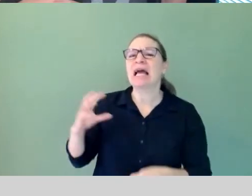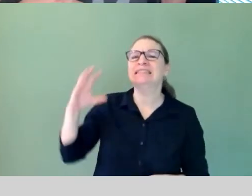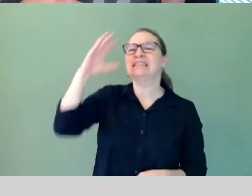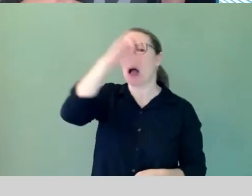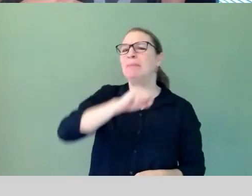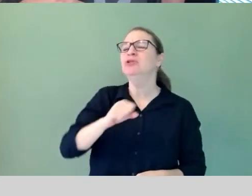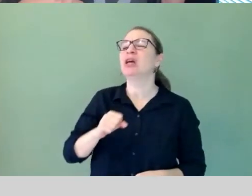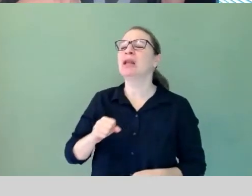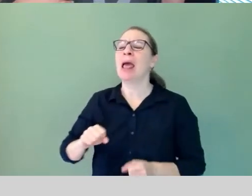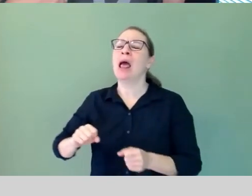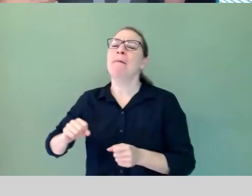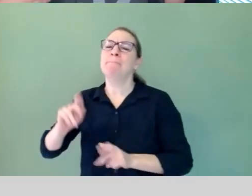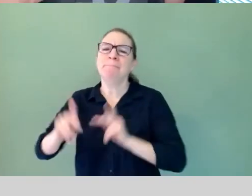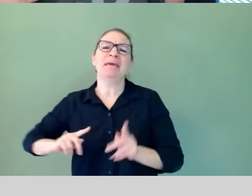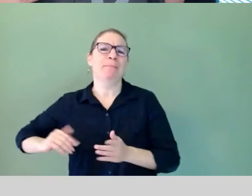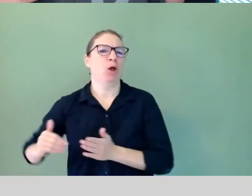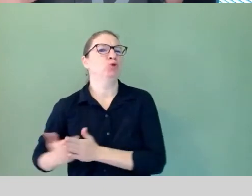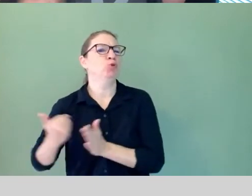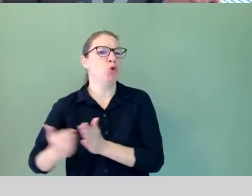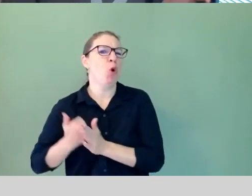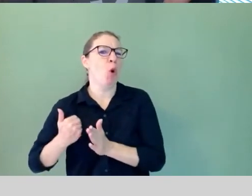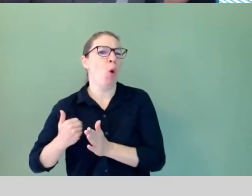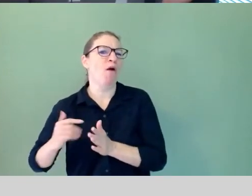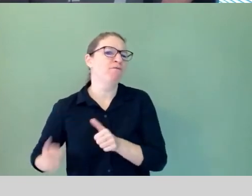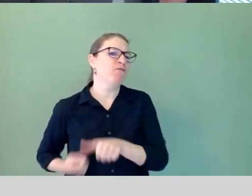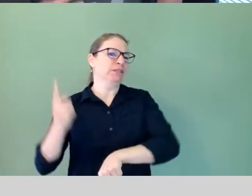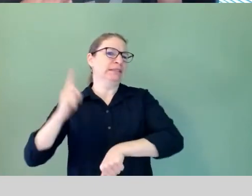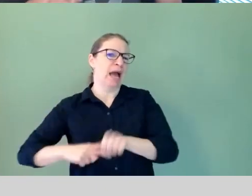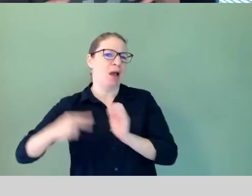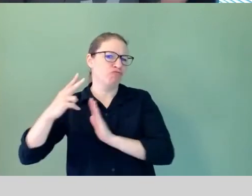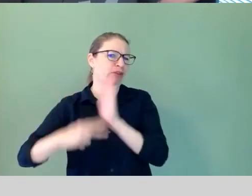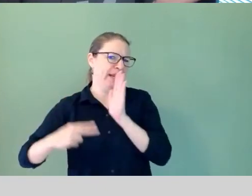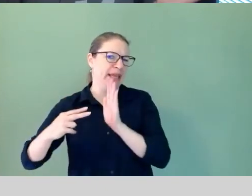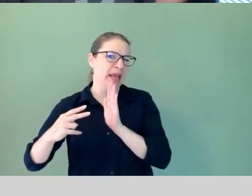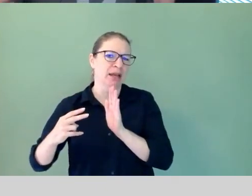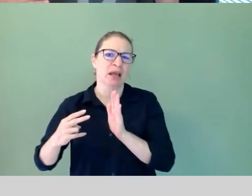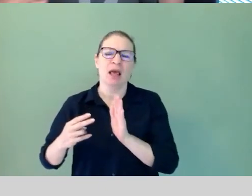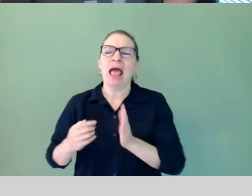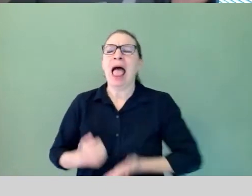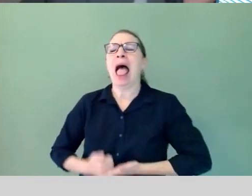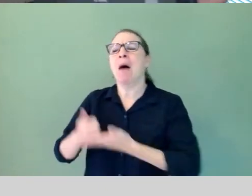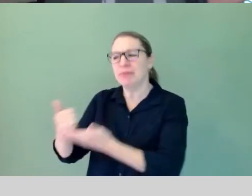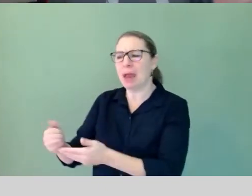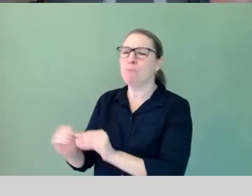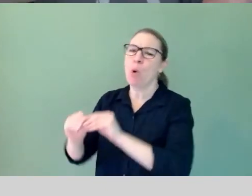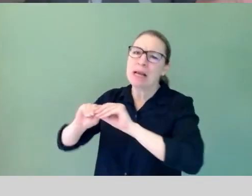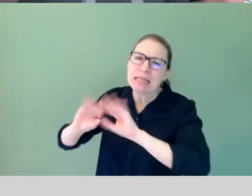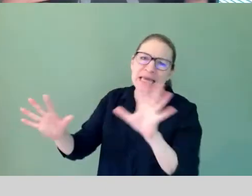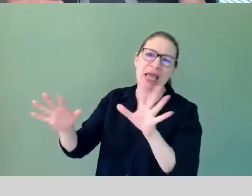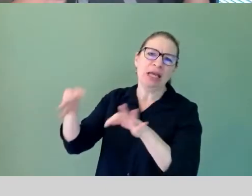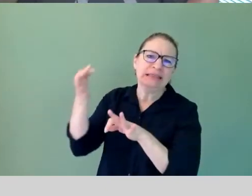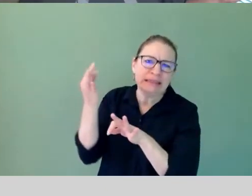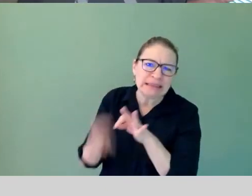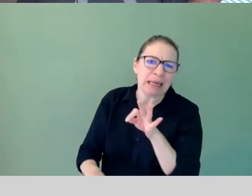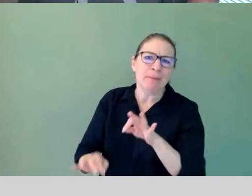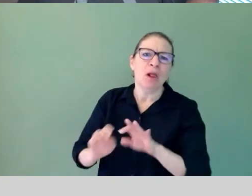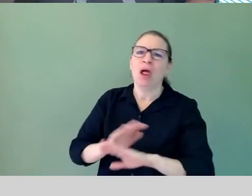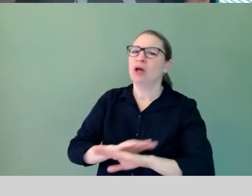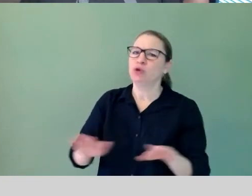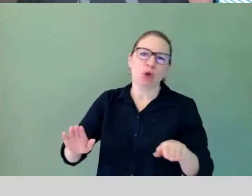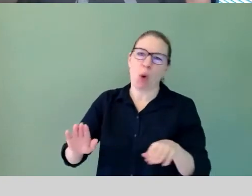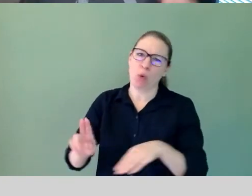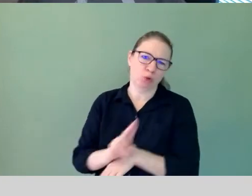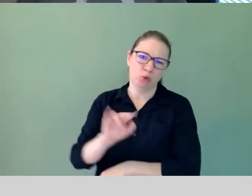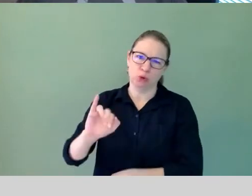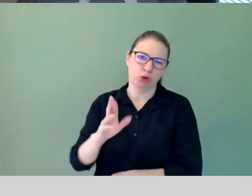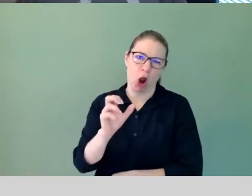go with it just being beginners. And that will guide you all the way through it and will get you where you need to